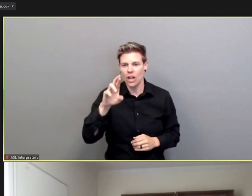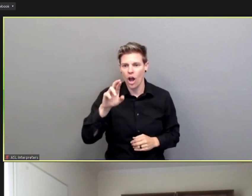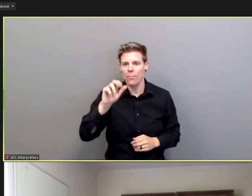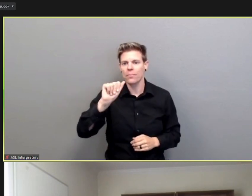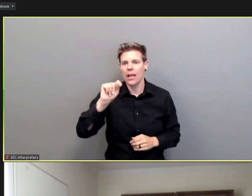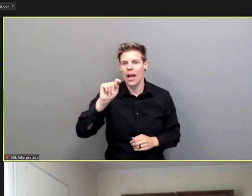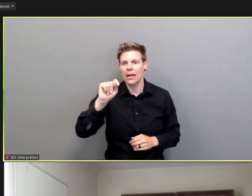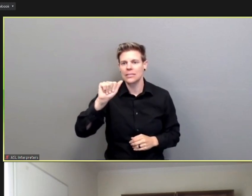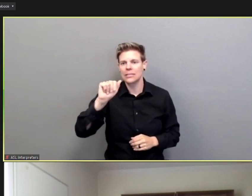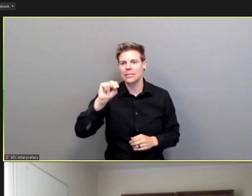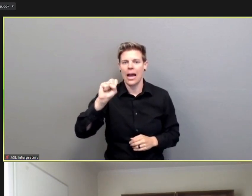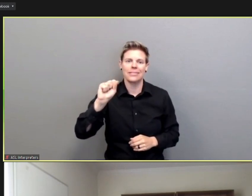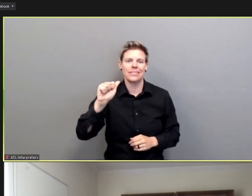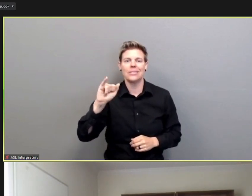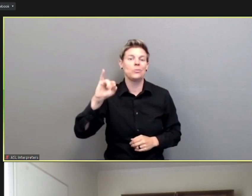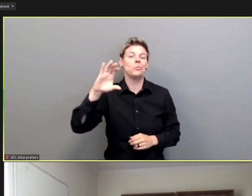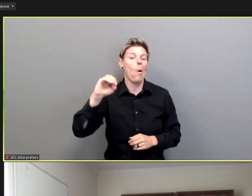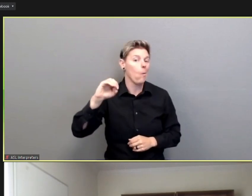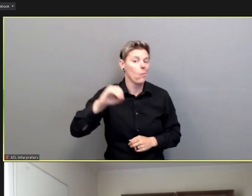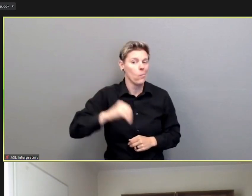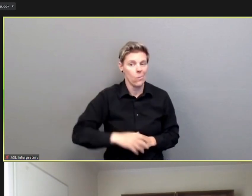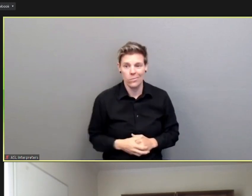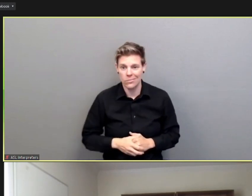are unmuted.